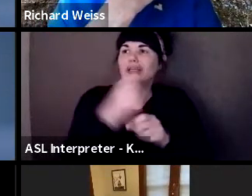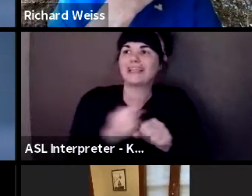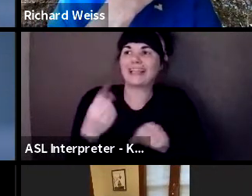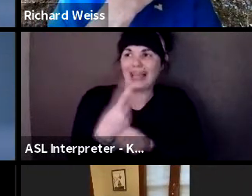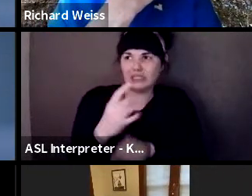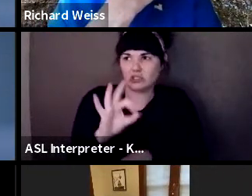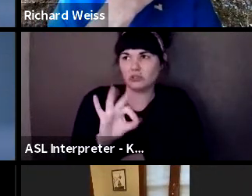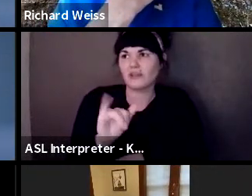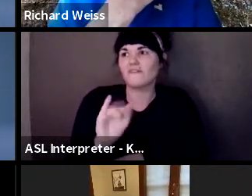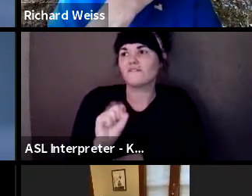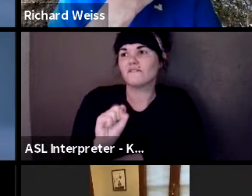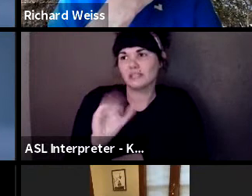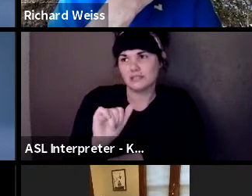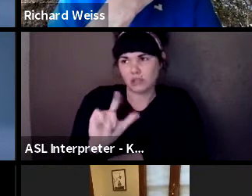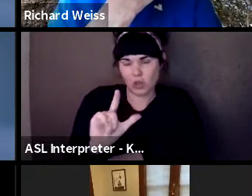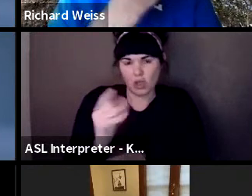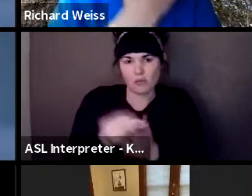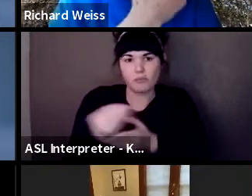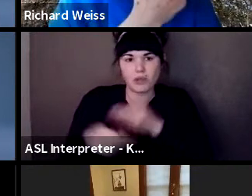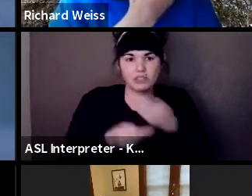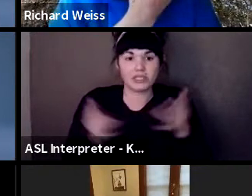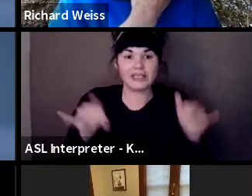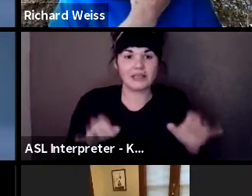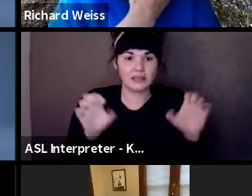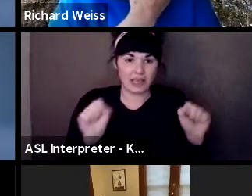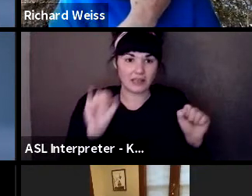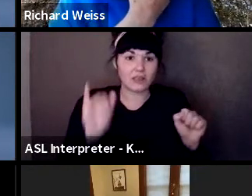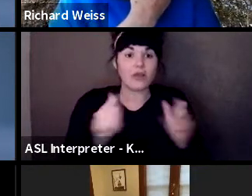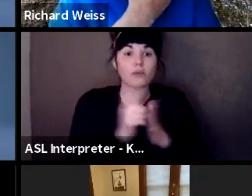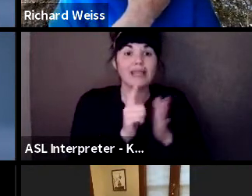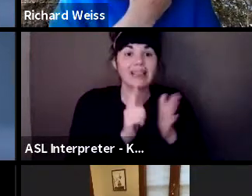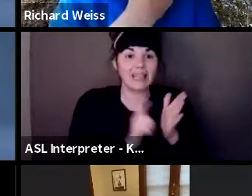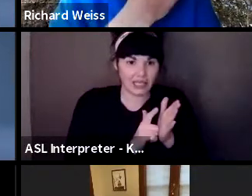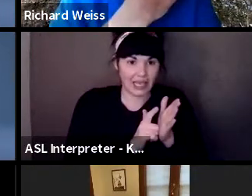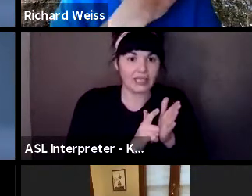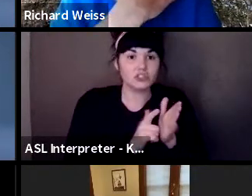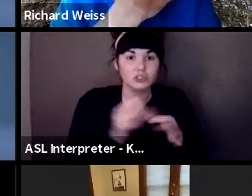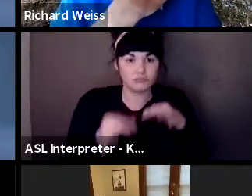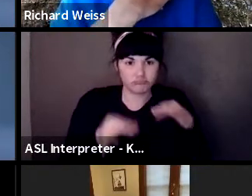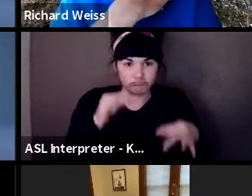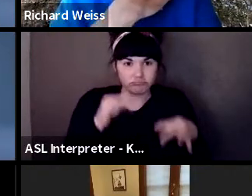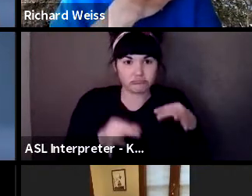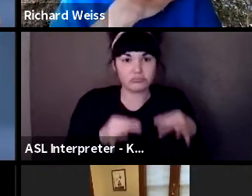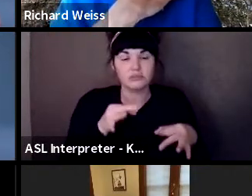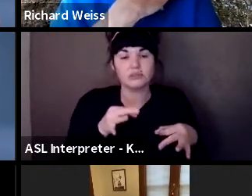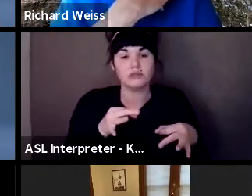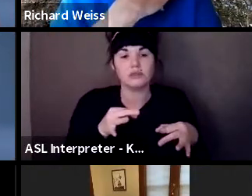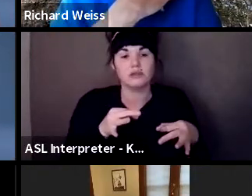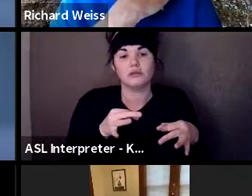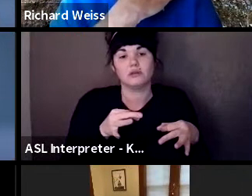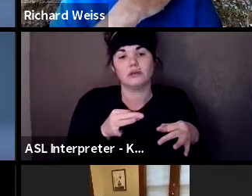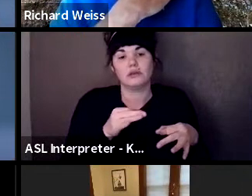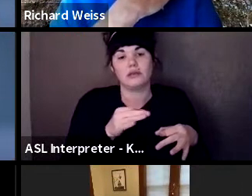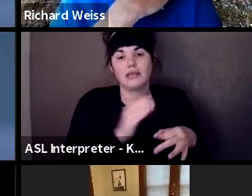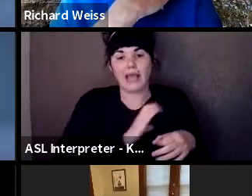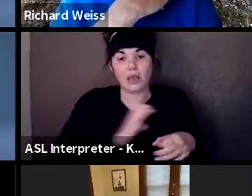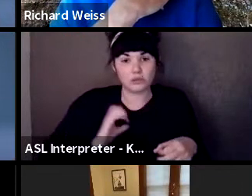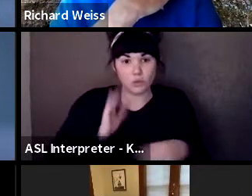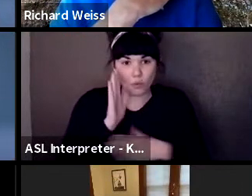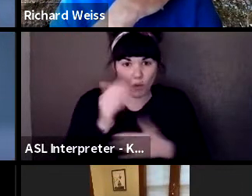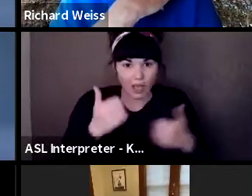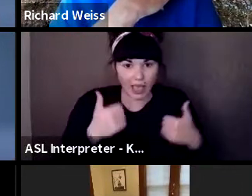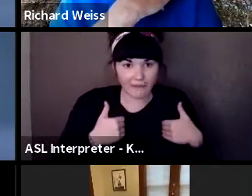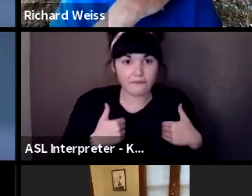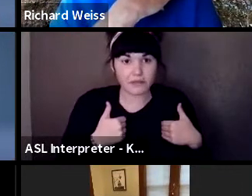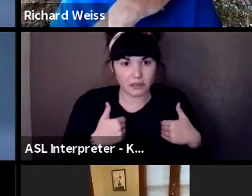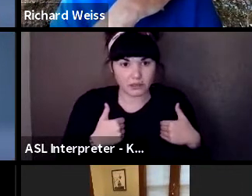And yes, that would be the litigation counsel for to have retained prior to any